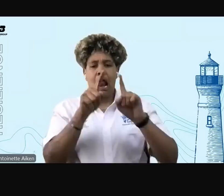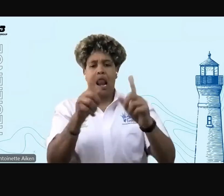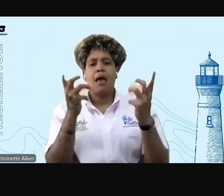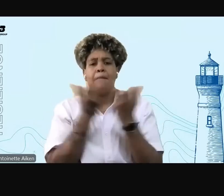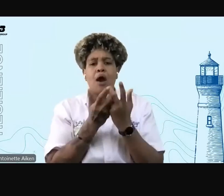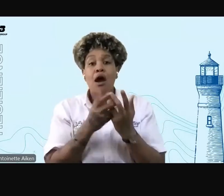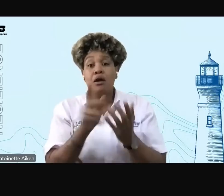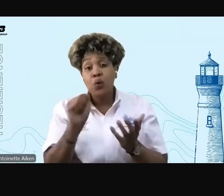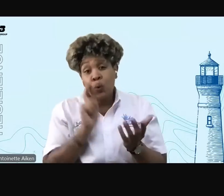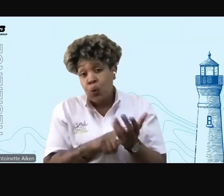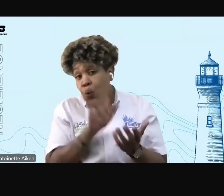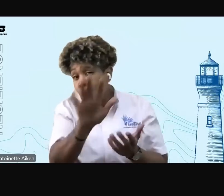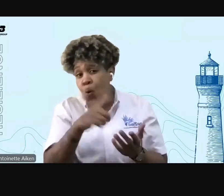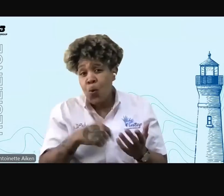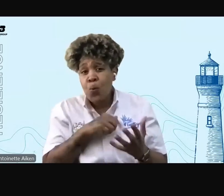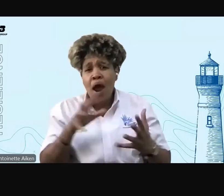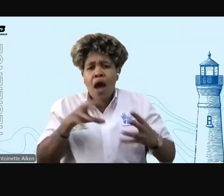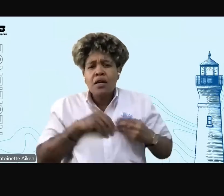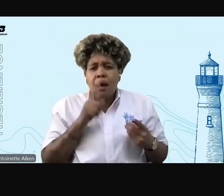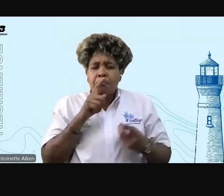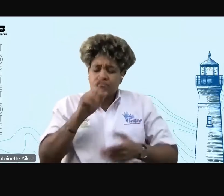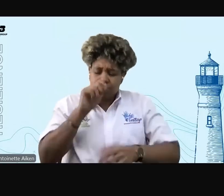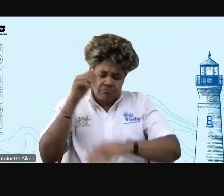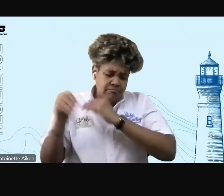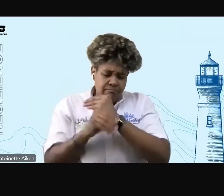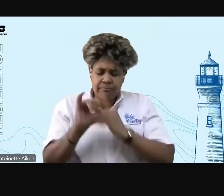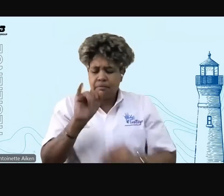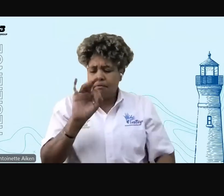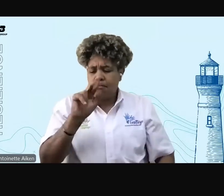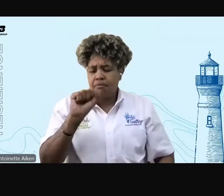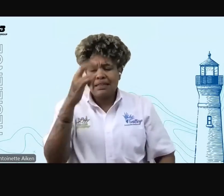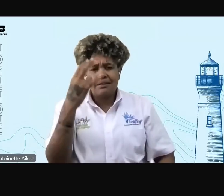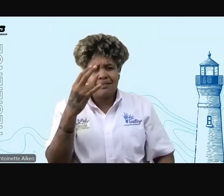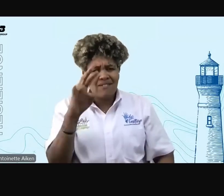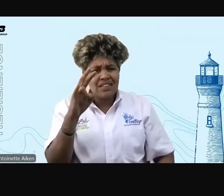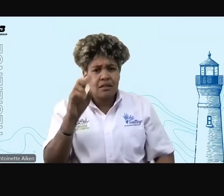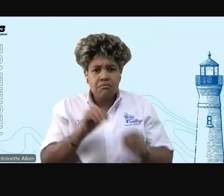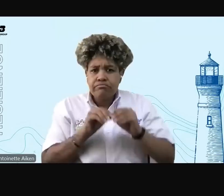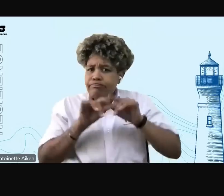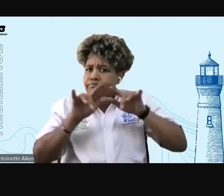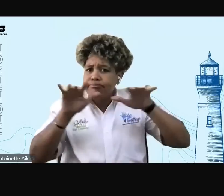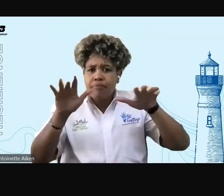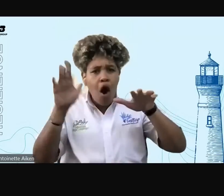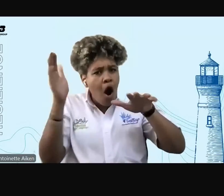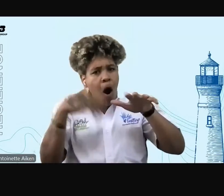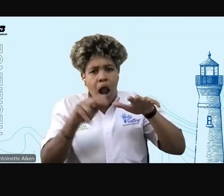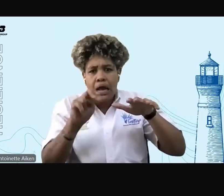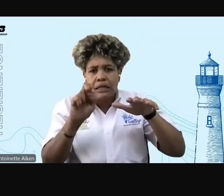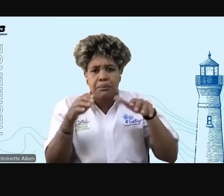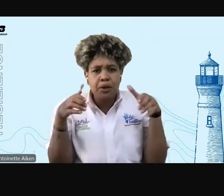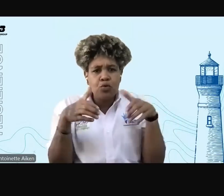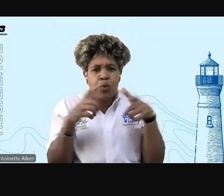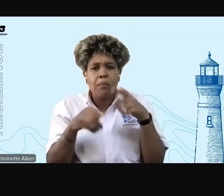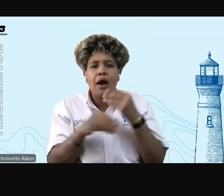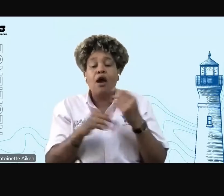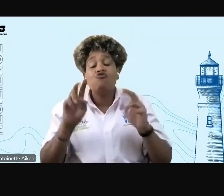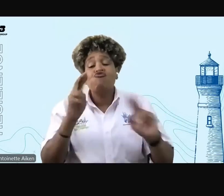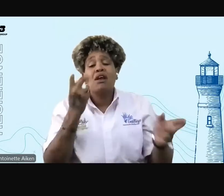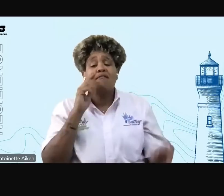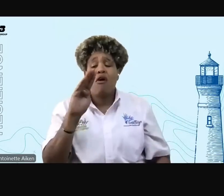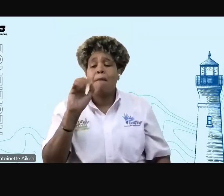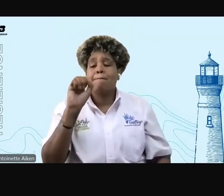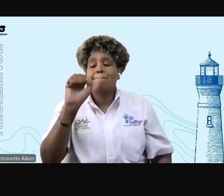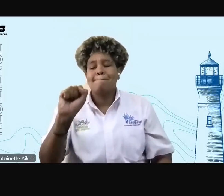Of note, we have now fully implemented IFRS 17 across the entire group, and we are ready for Basel III implementation whenever it